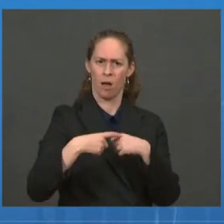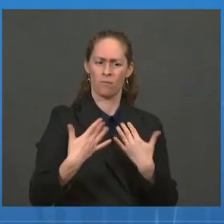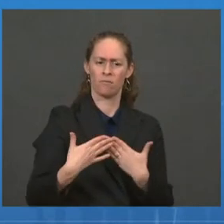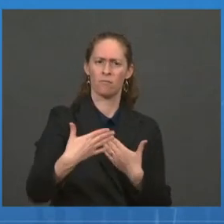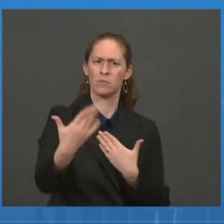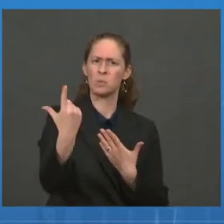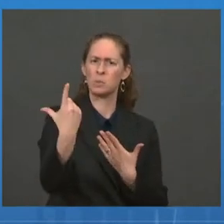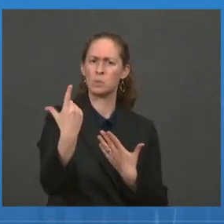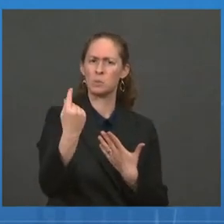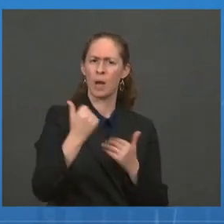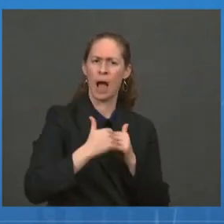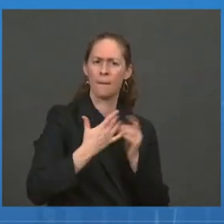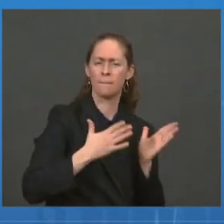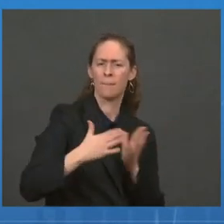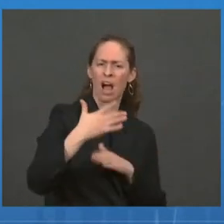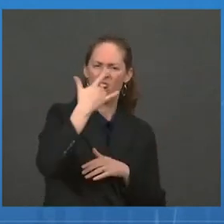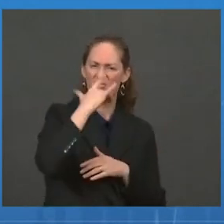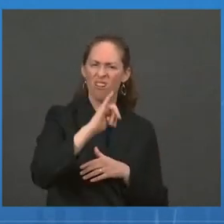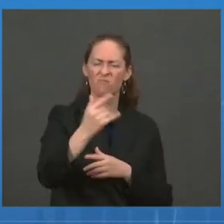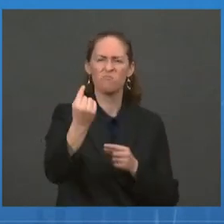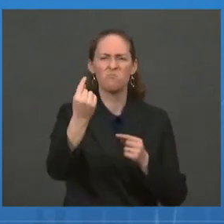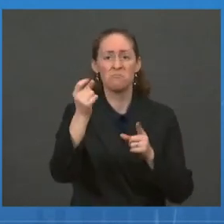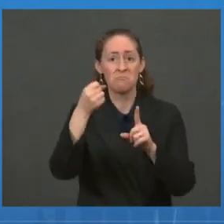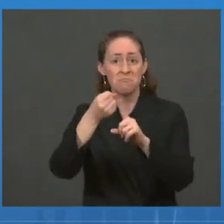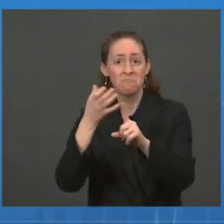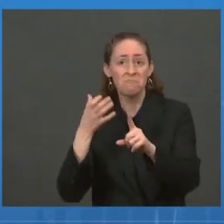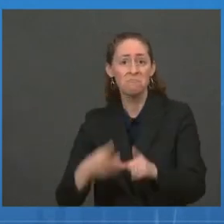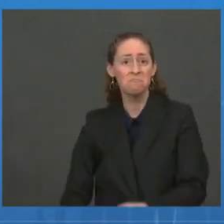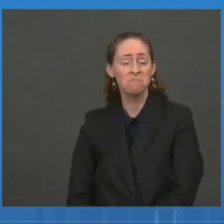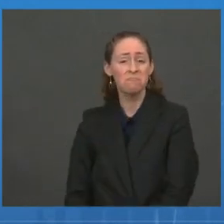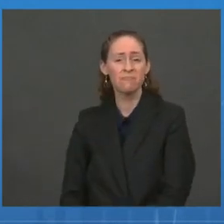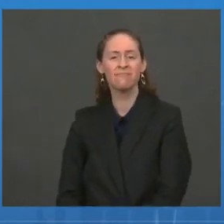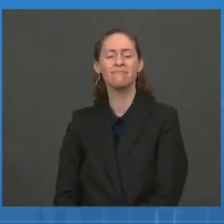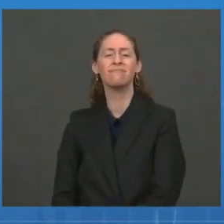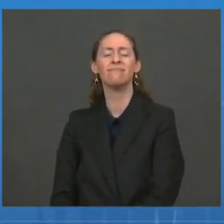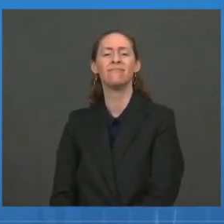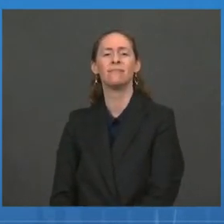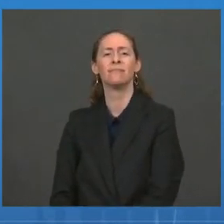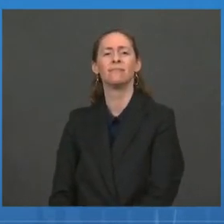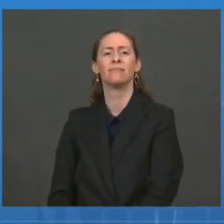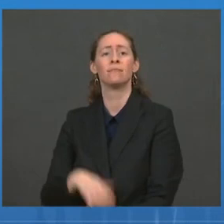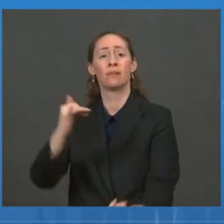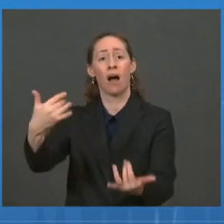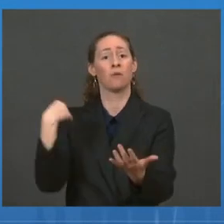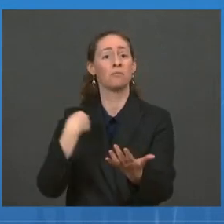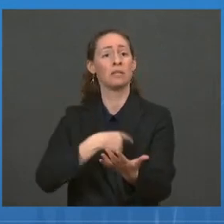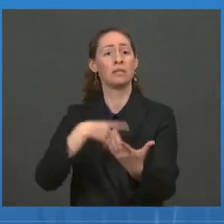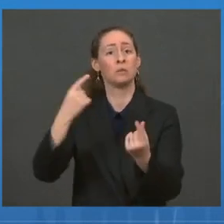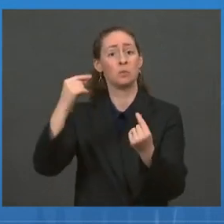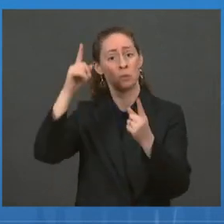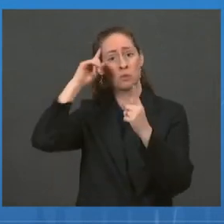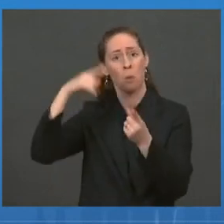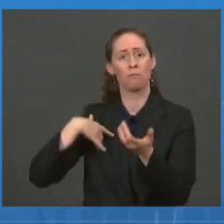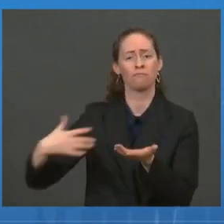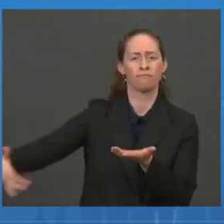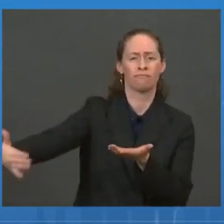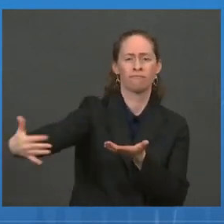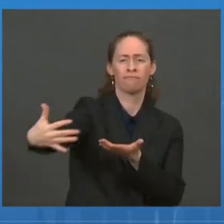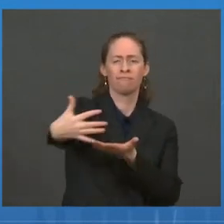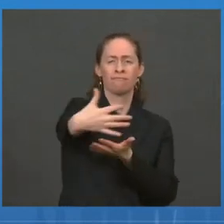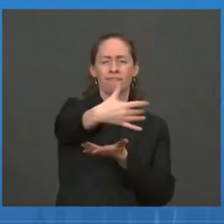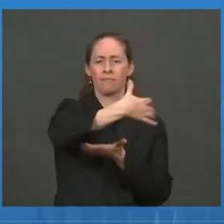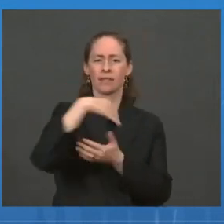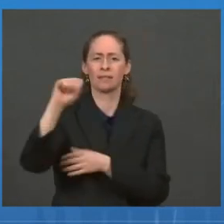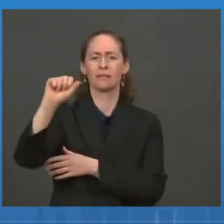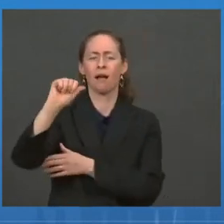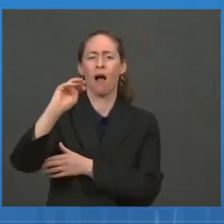do is you get the virus and you grow it or you put it into a modified form called the pseudovirus and when you do that you can